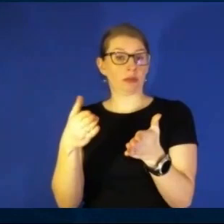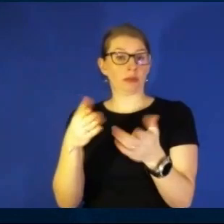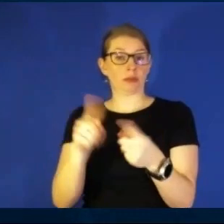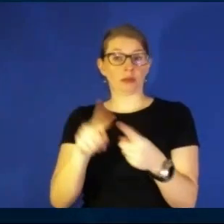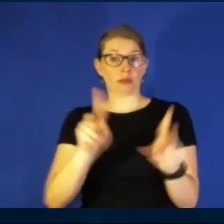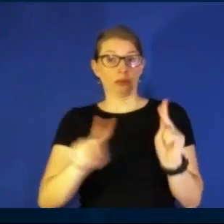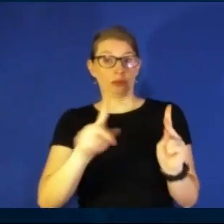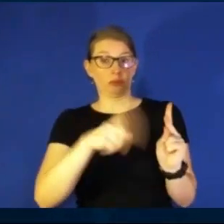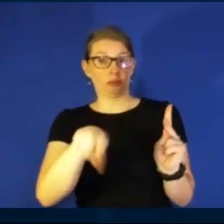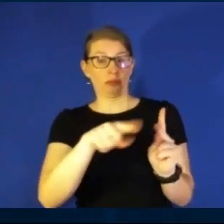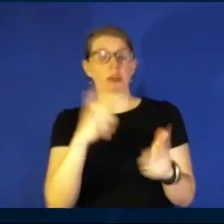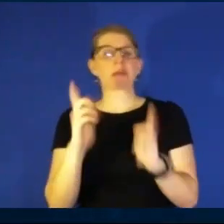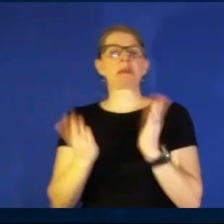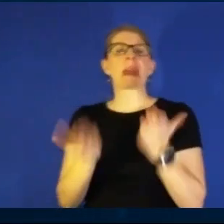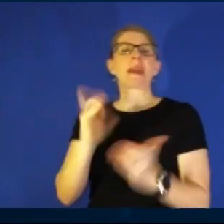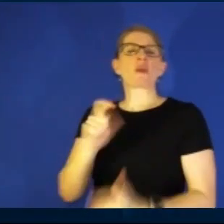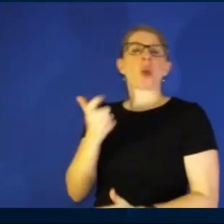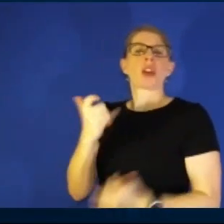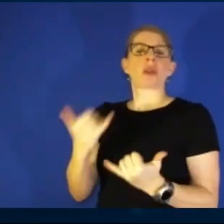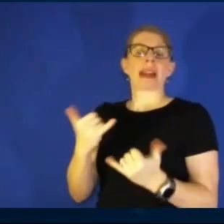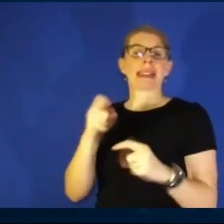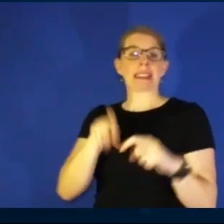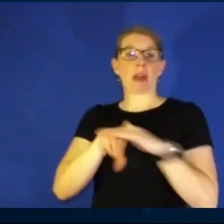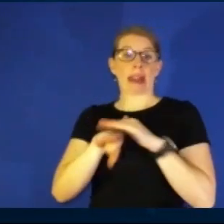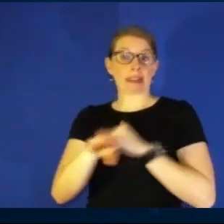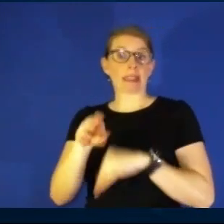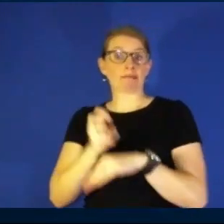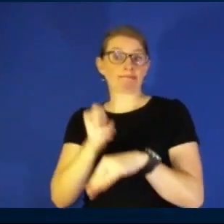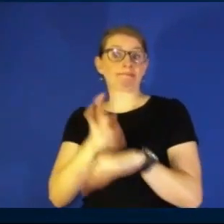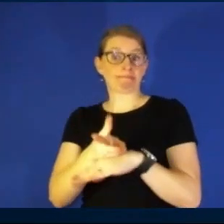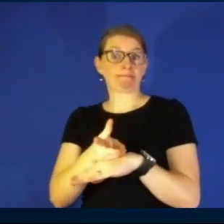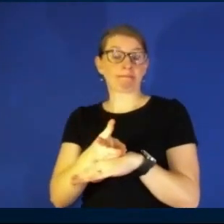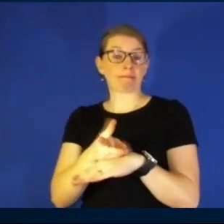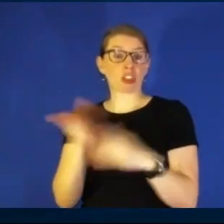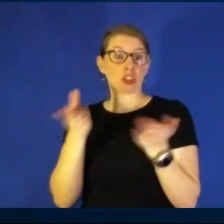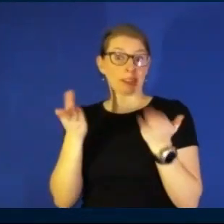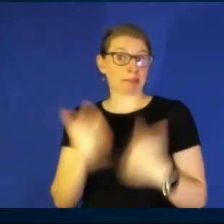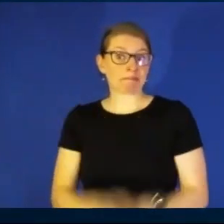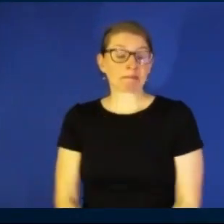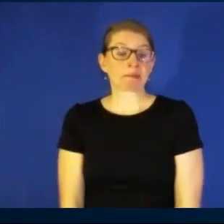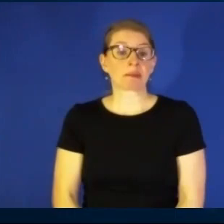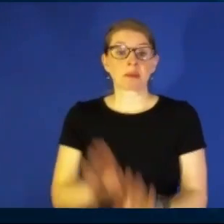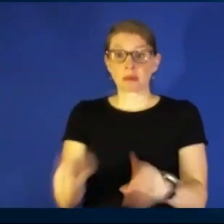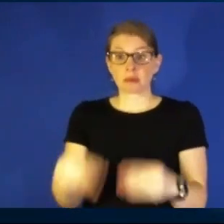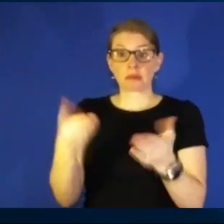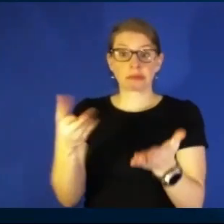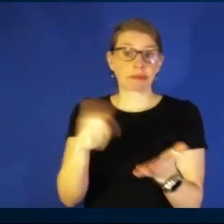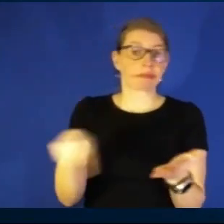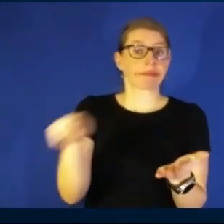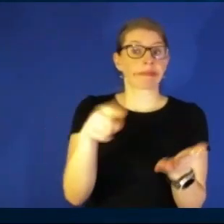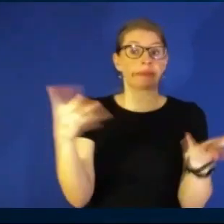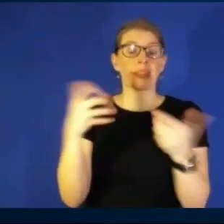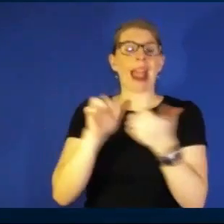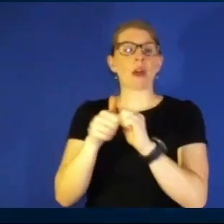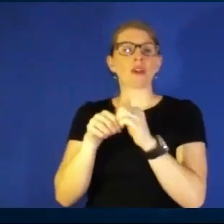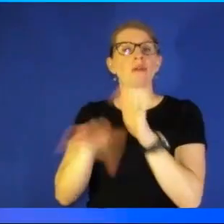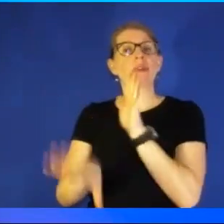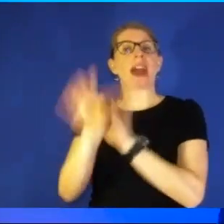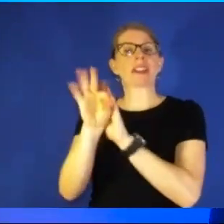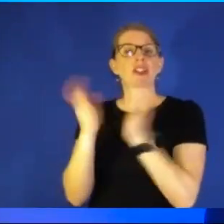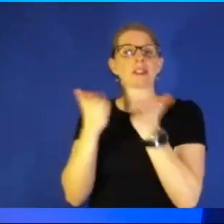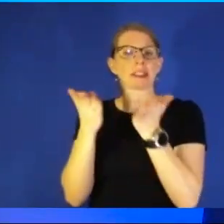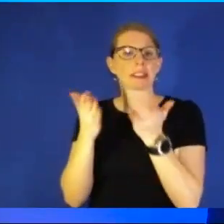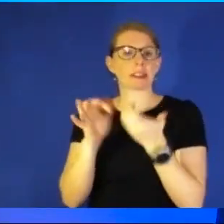might be watching right now and need to access those services? What do you provide to them, and how do they access those services?